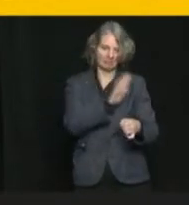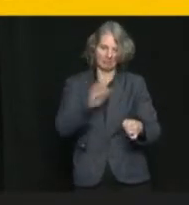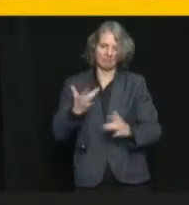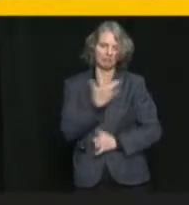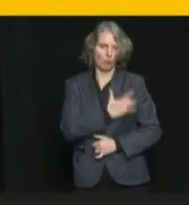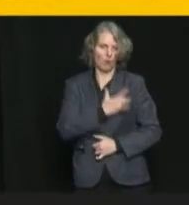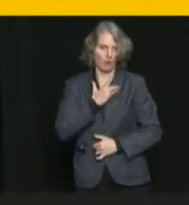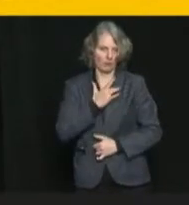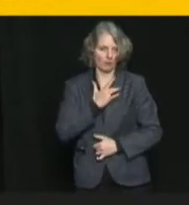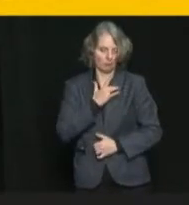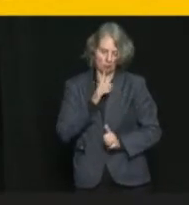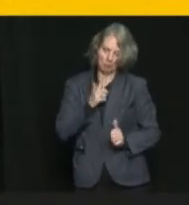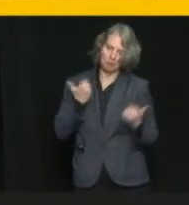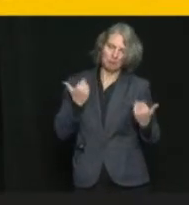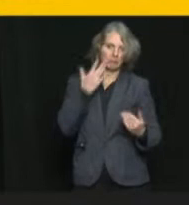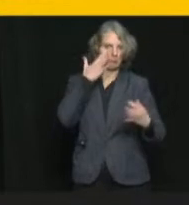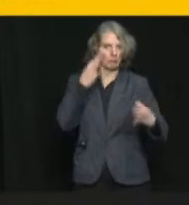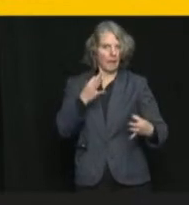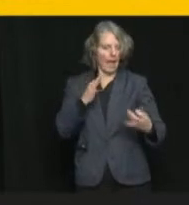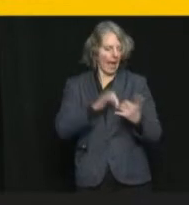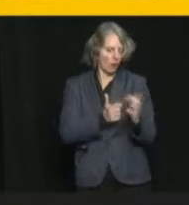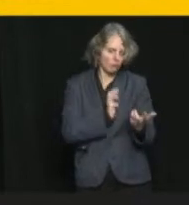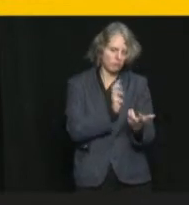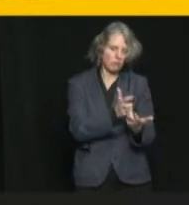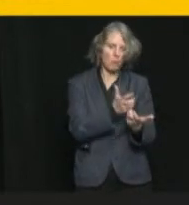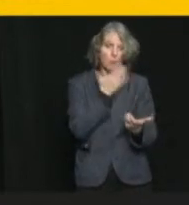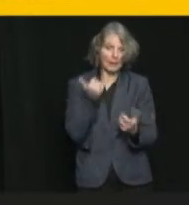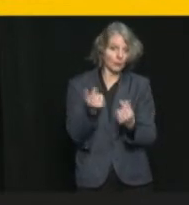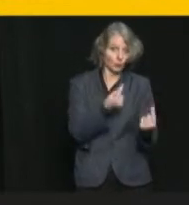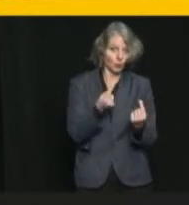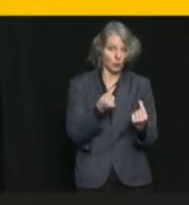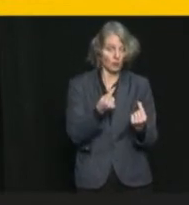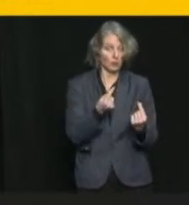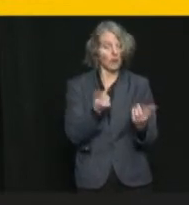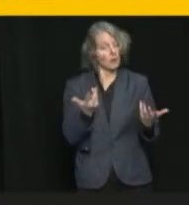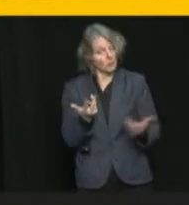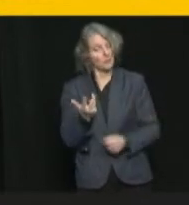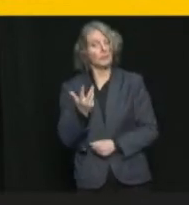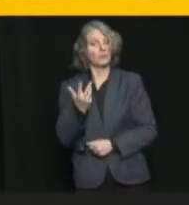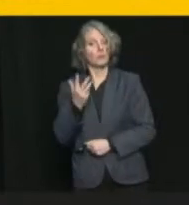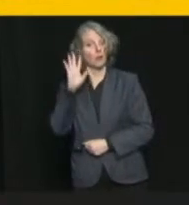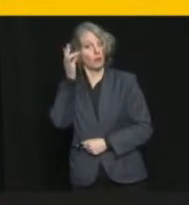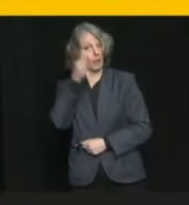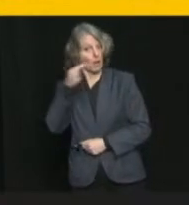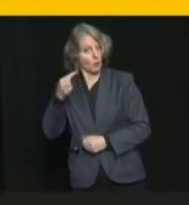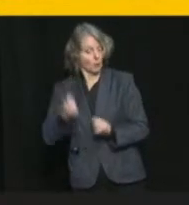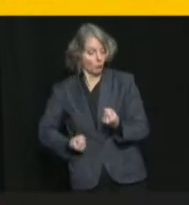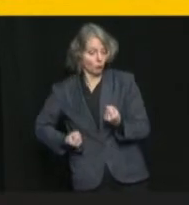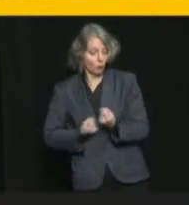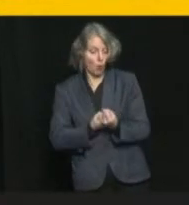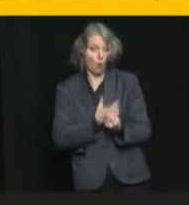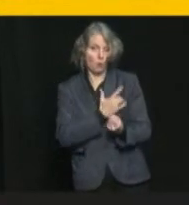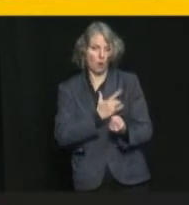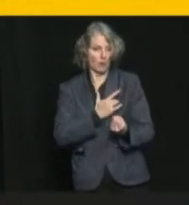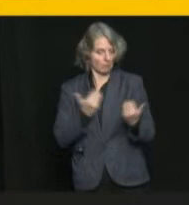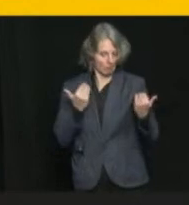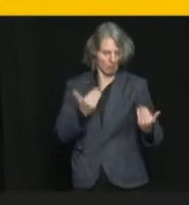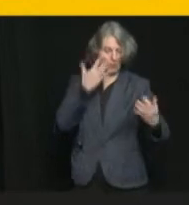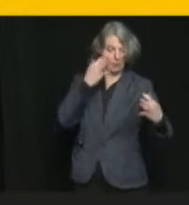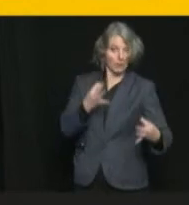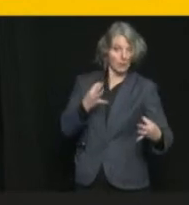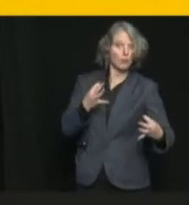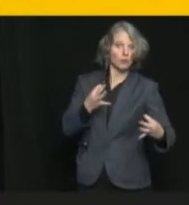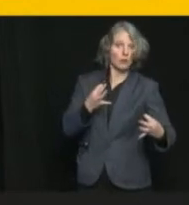their jurisdiction as to measures to take. But to support the provinces in making these